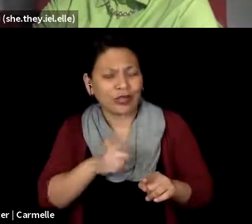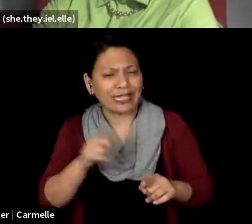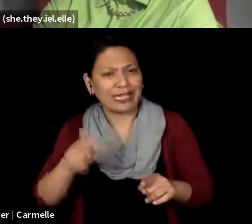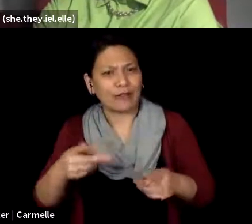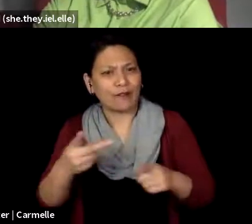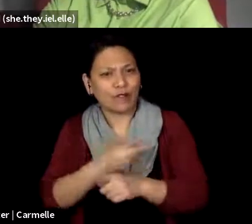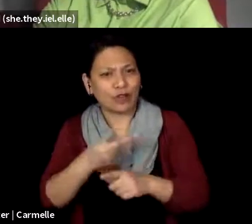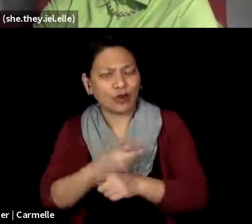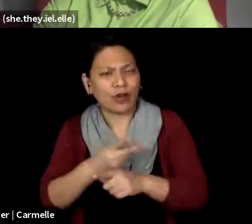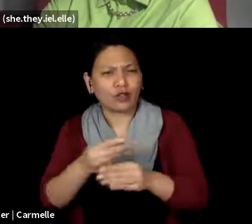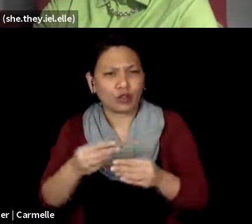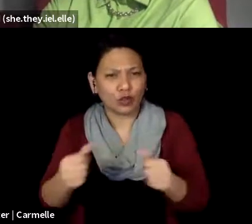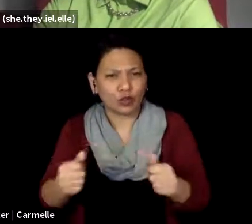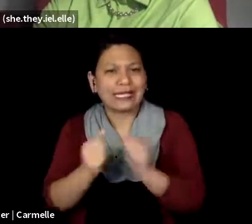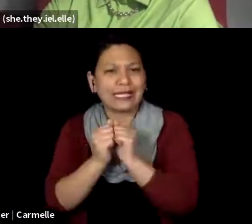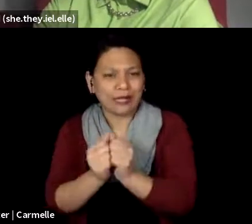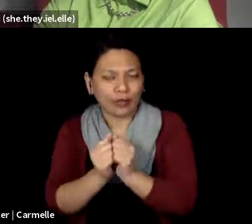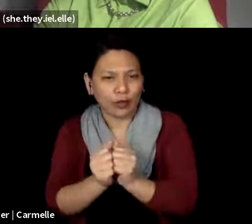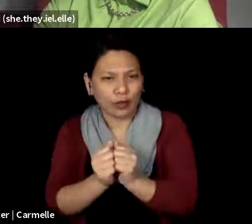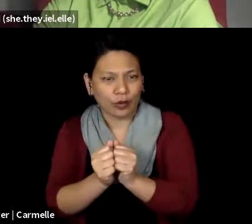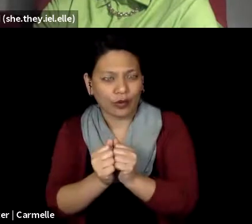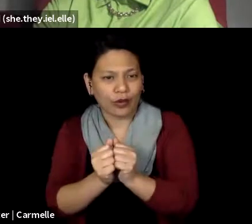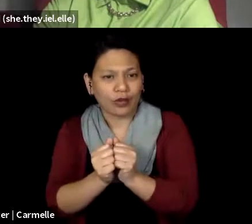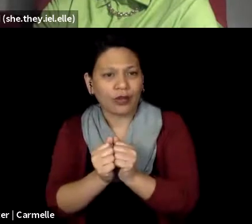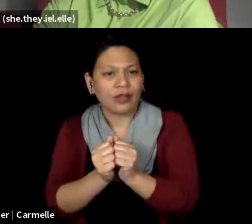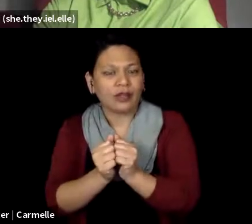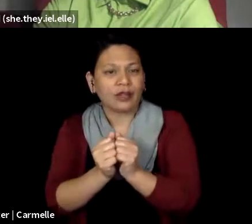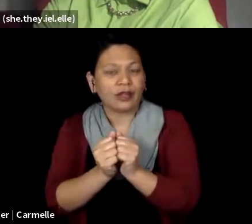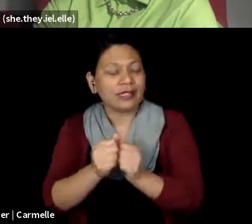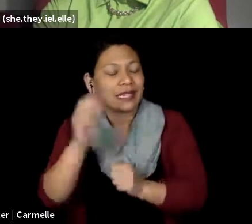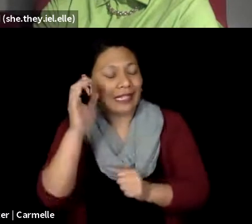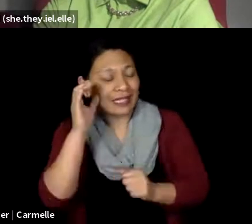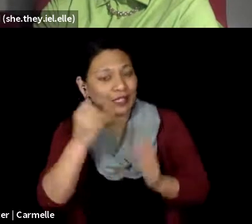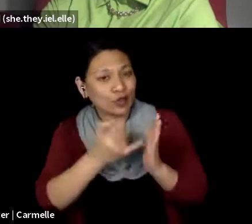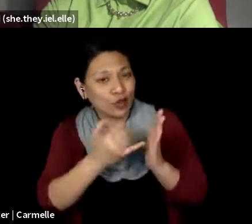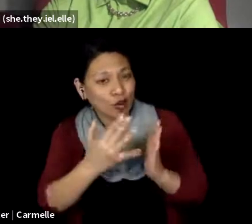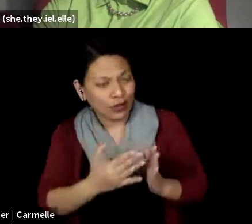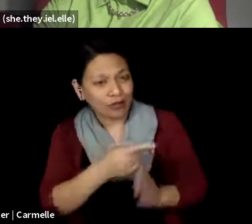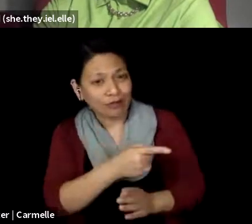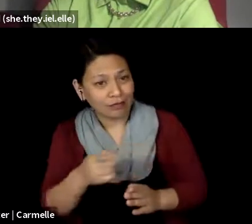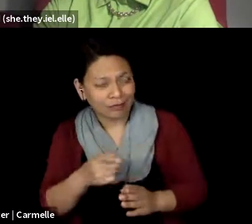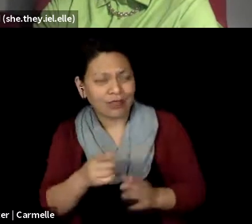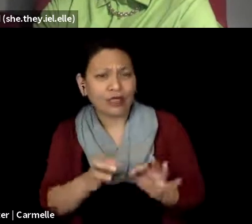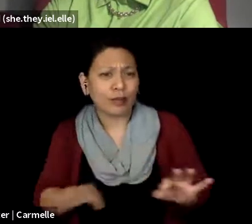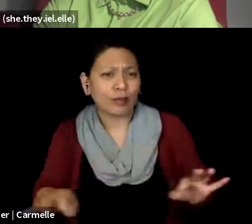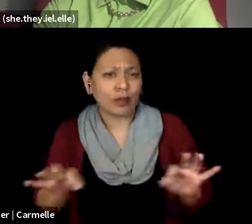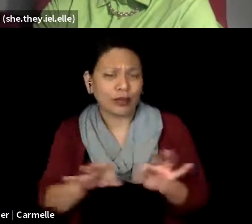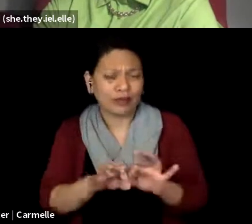But listening to artists is important. And that there's